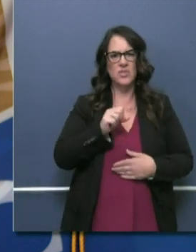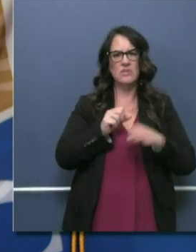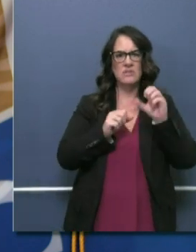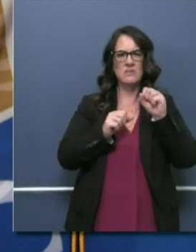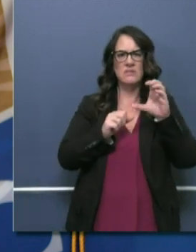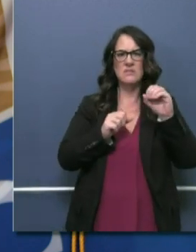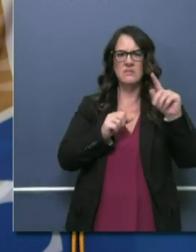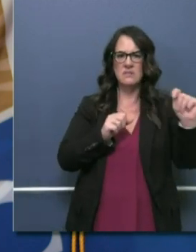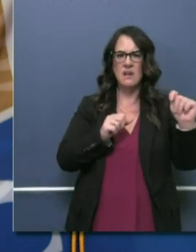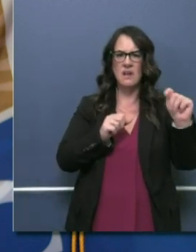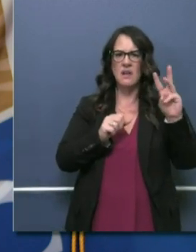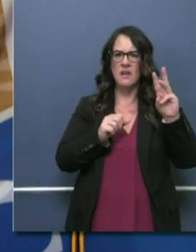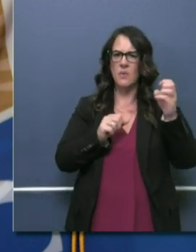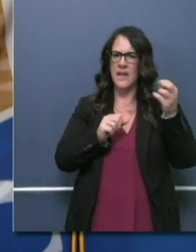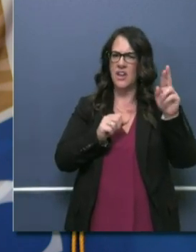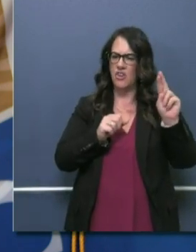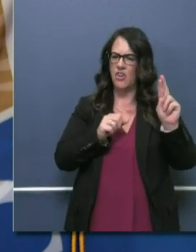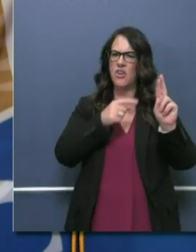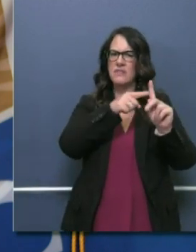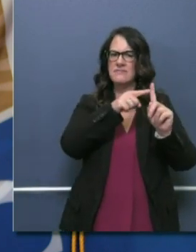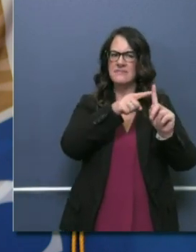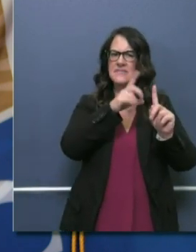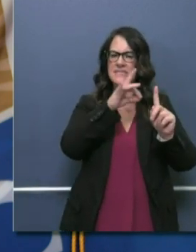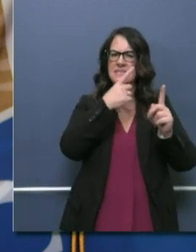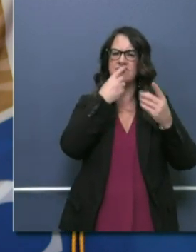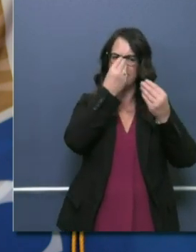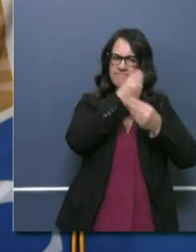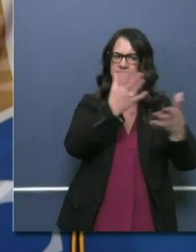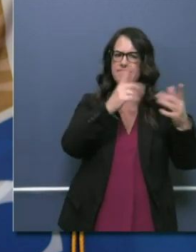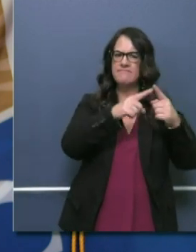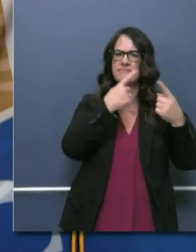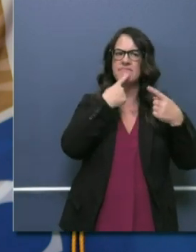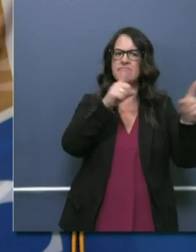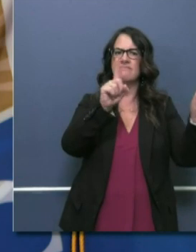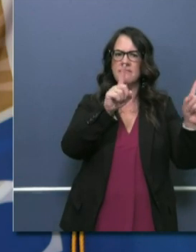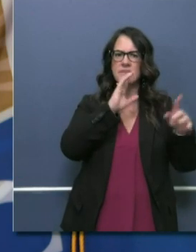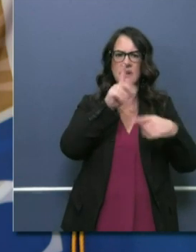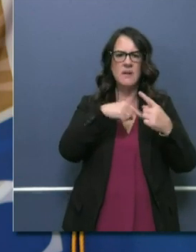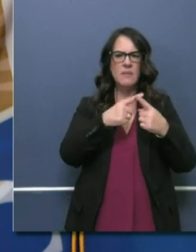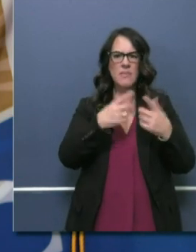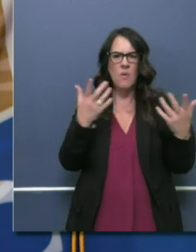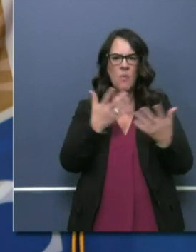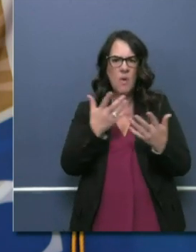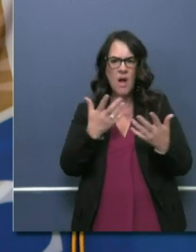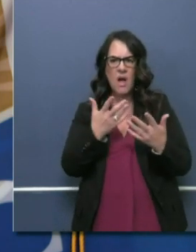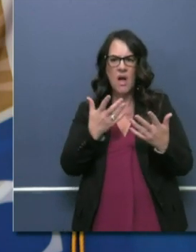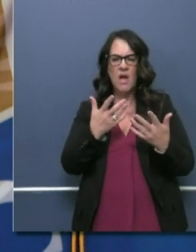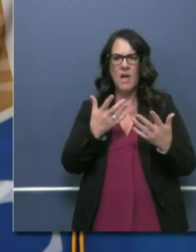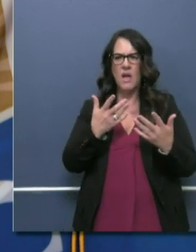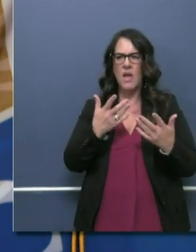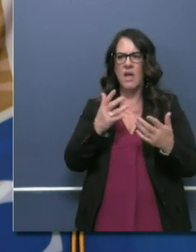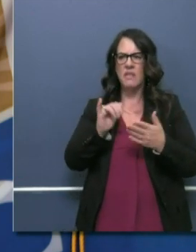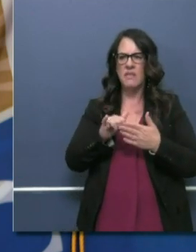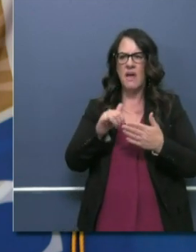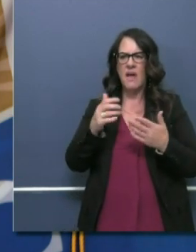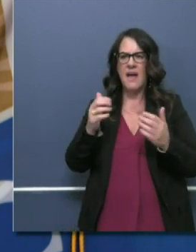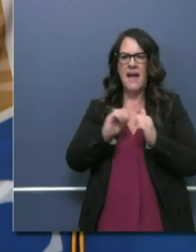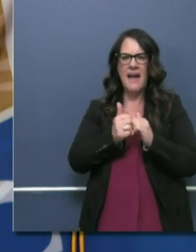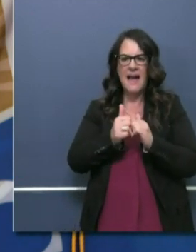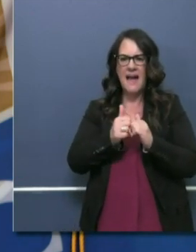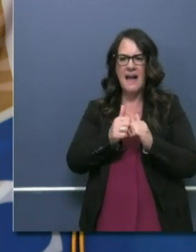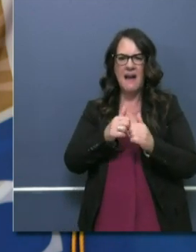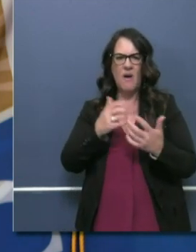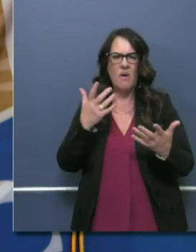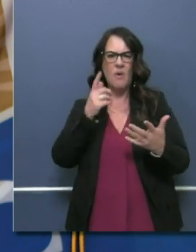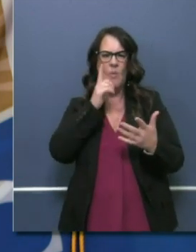a virtual town hall meeting a couple weeks ago, they're more or less facing mass extinction. And to go with that,